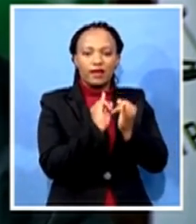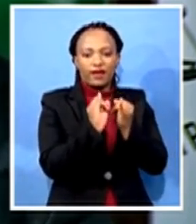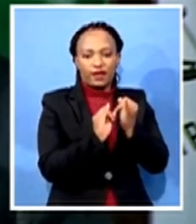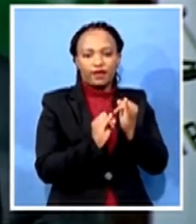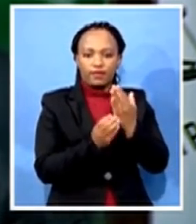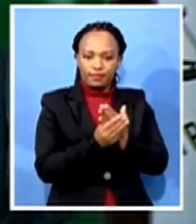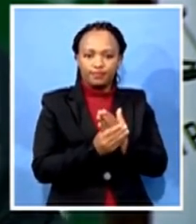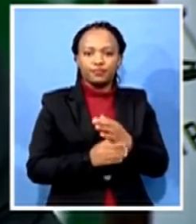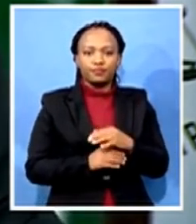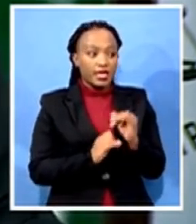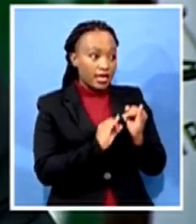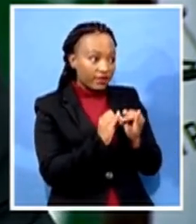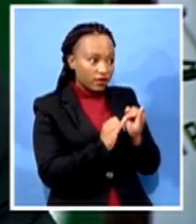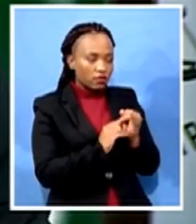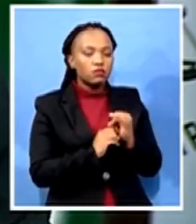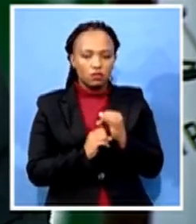Yeah. Okay.